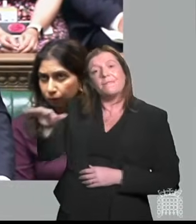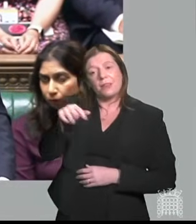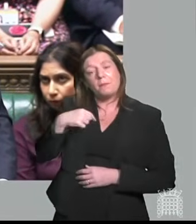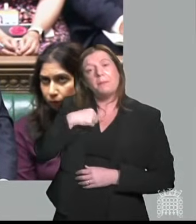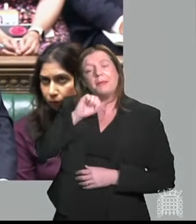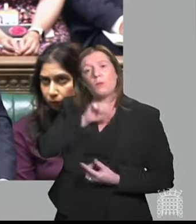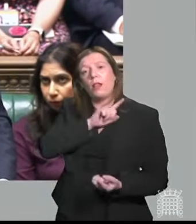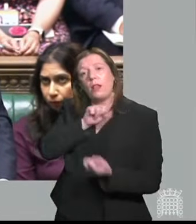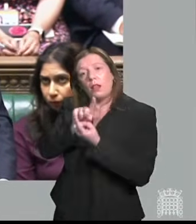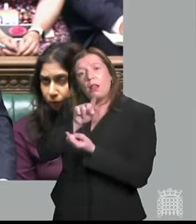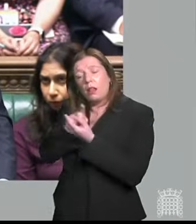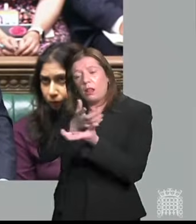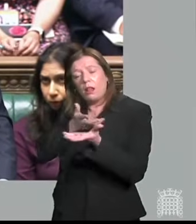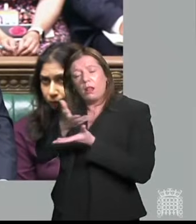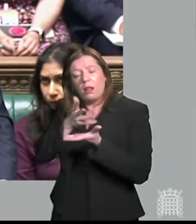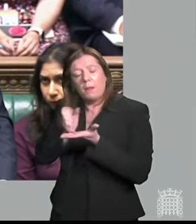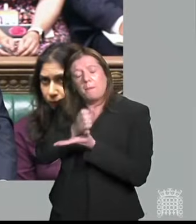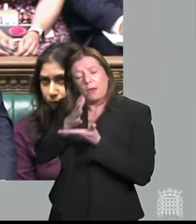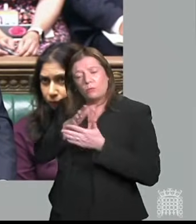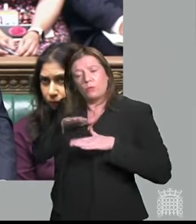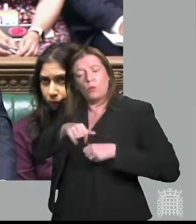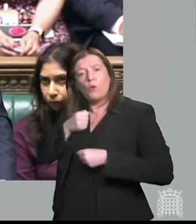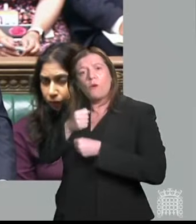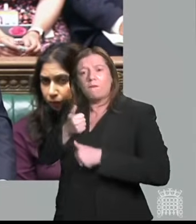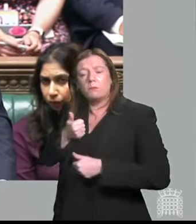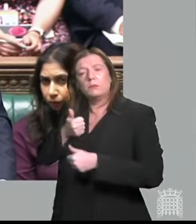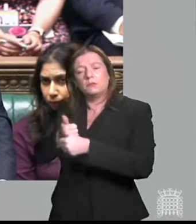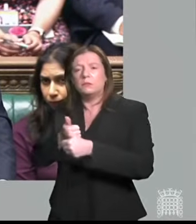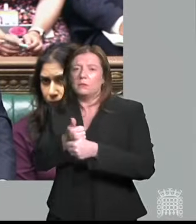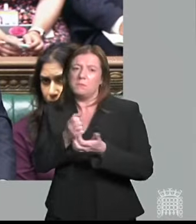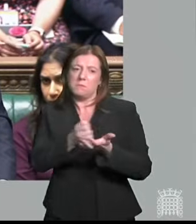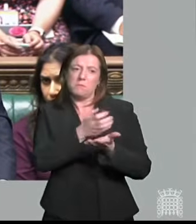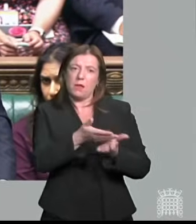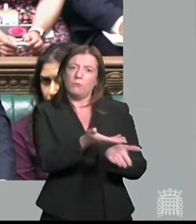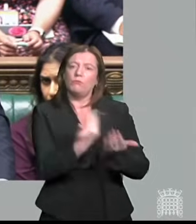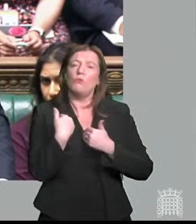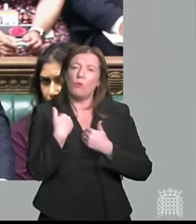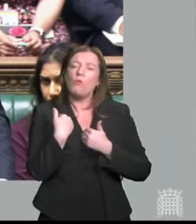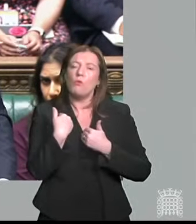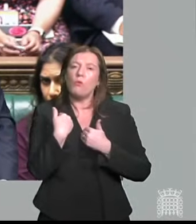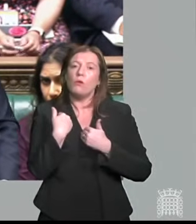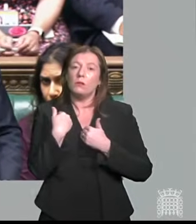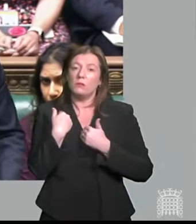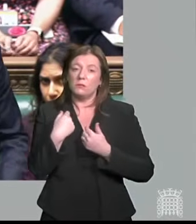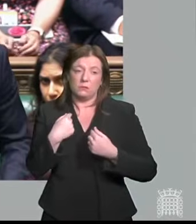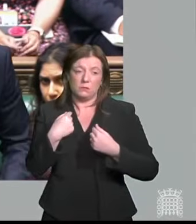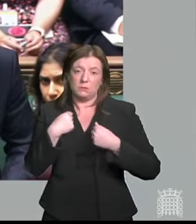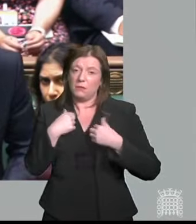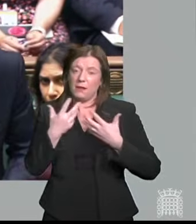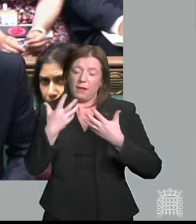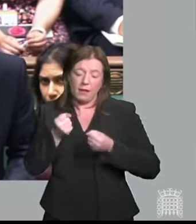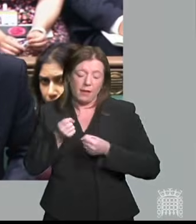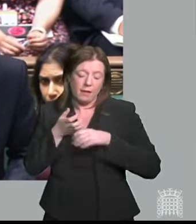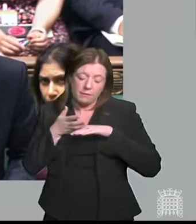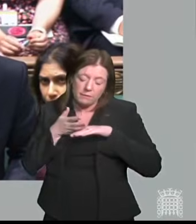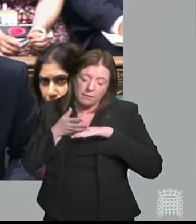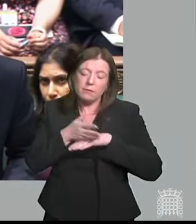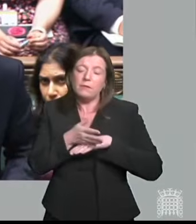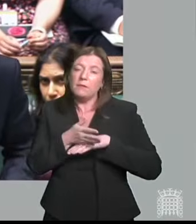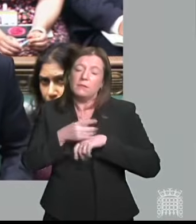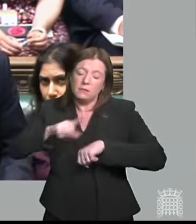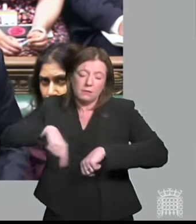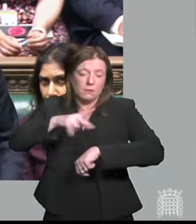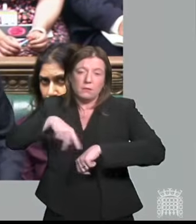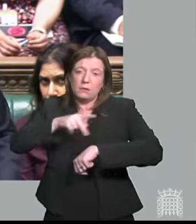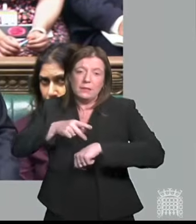offering them all the support of the British government to get their relatives home. We are working around the clock with our partners and allies